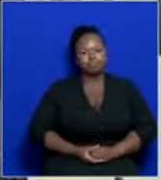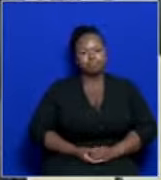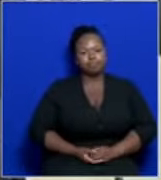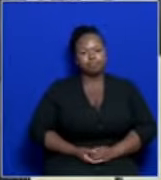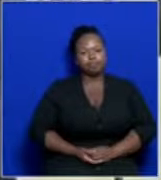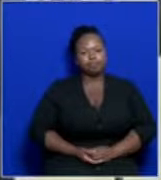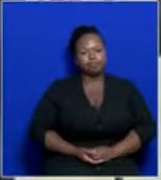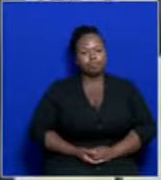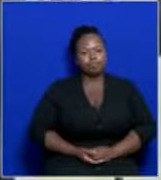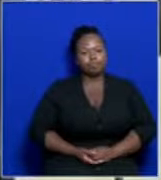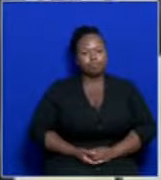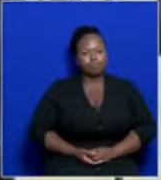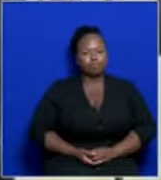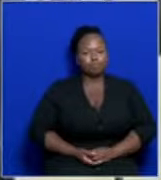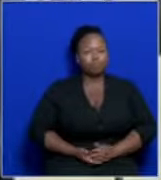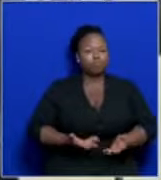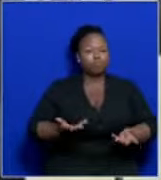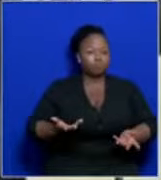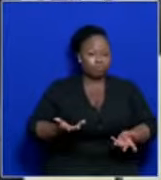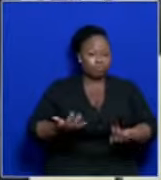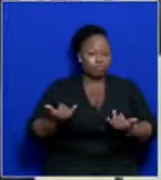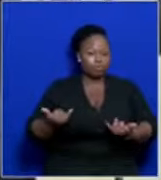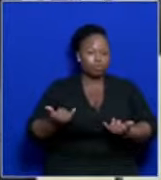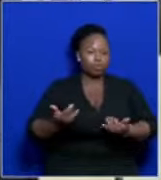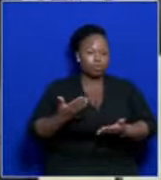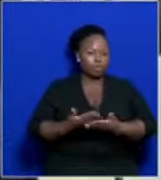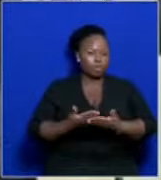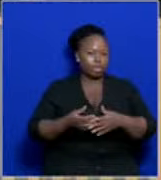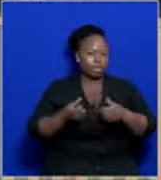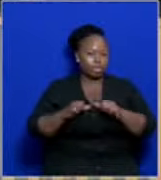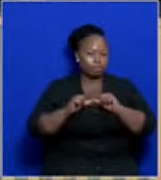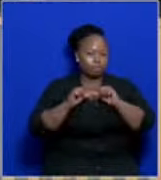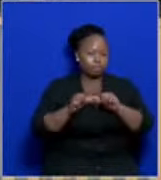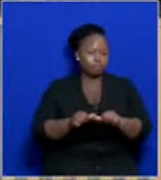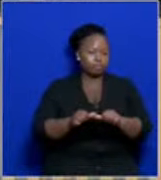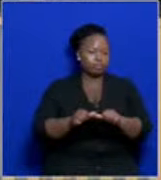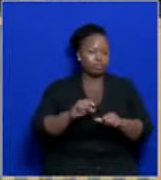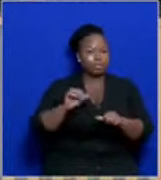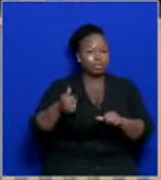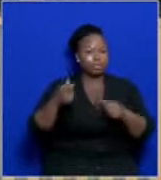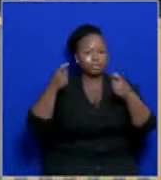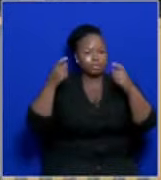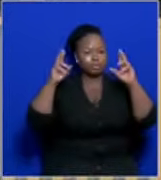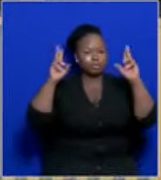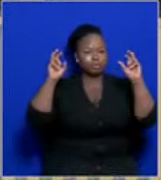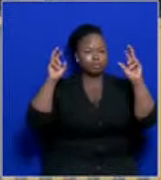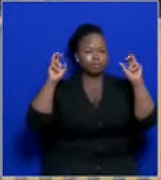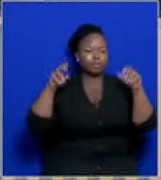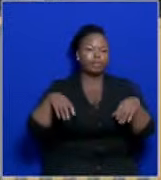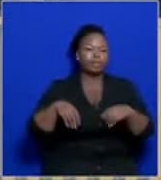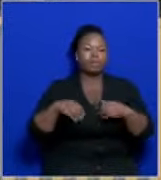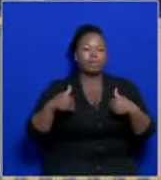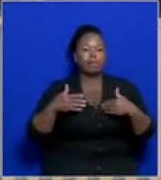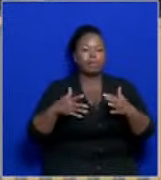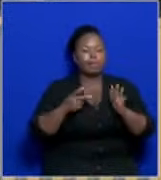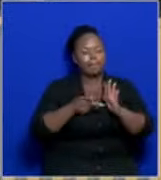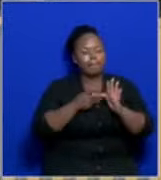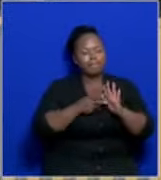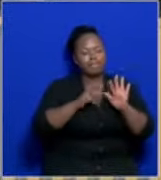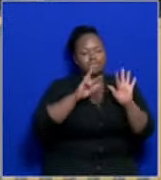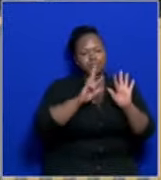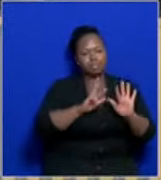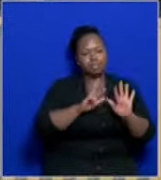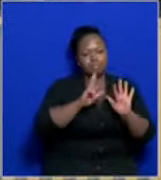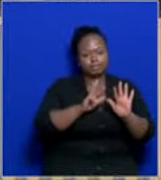if we can quickly move then to your next heading, starting at page 19.